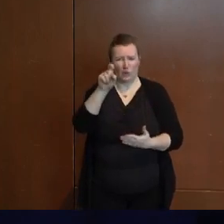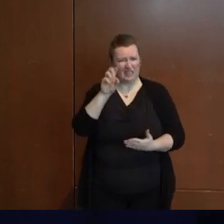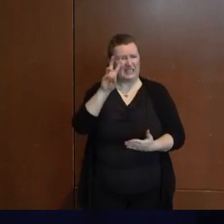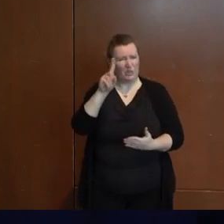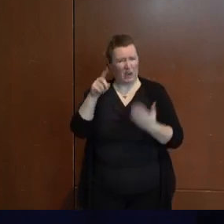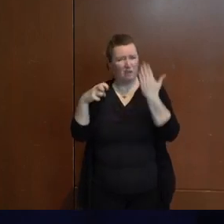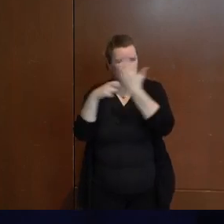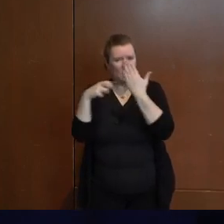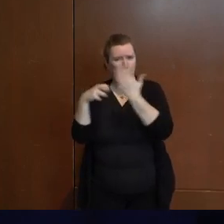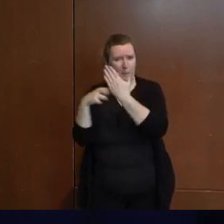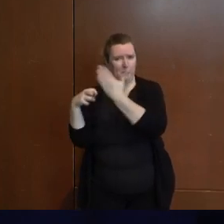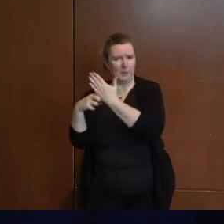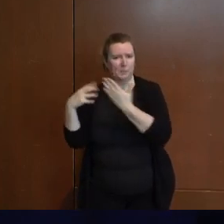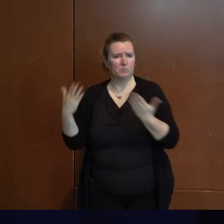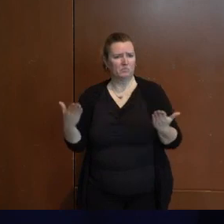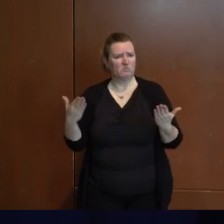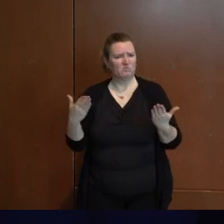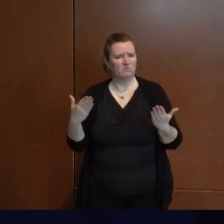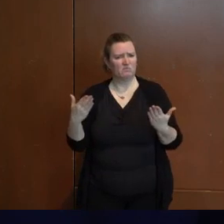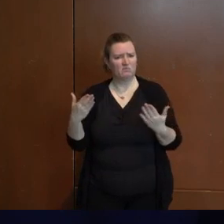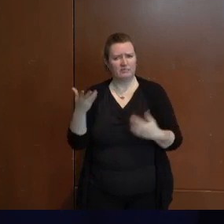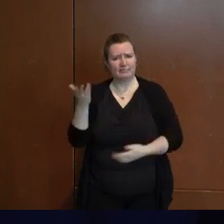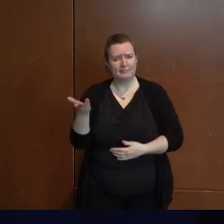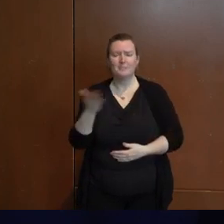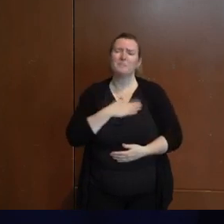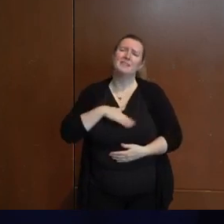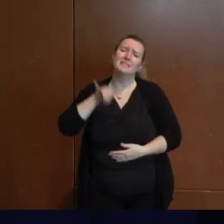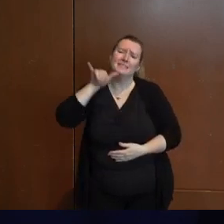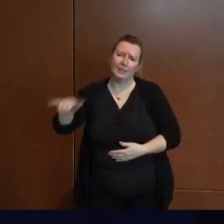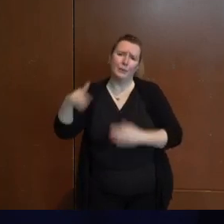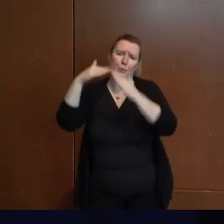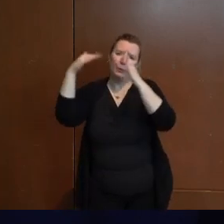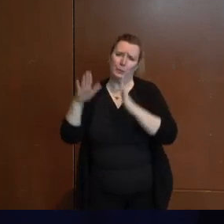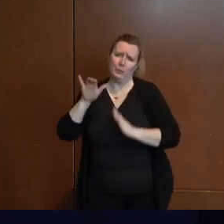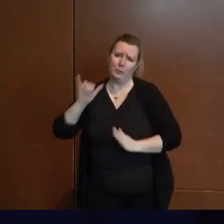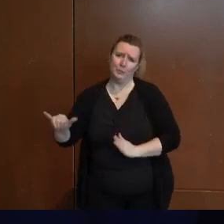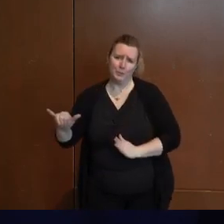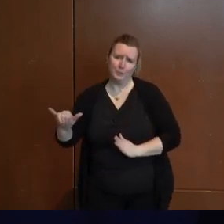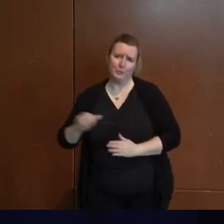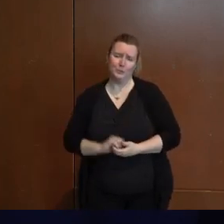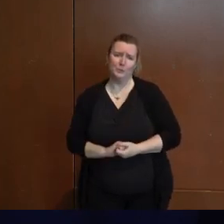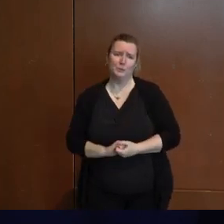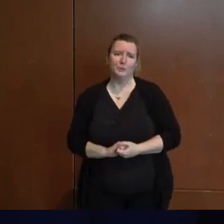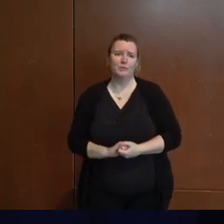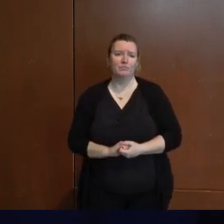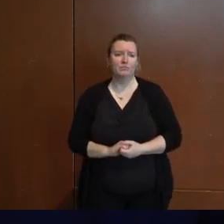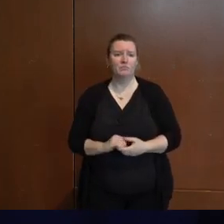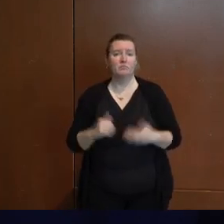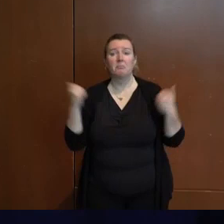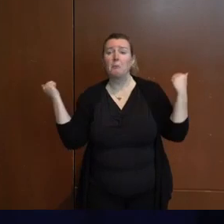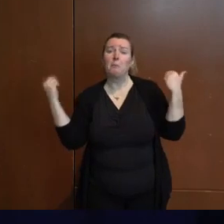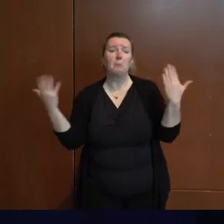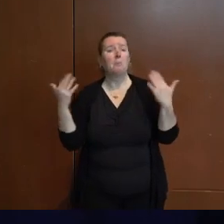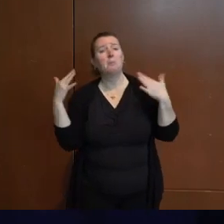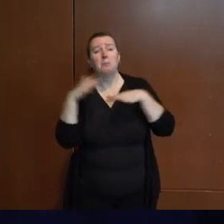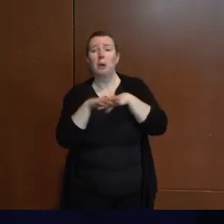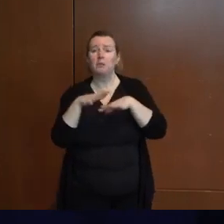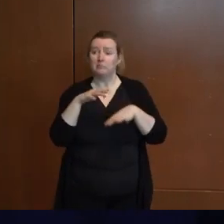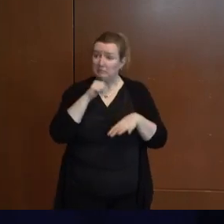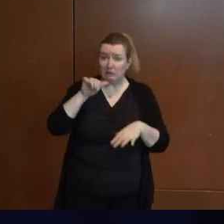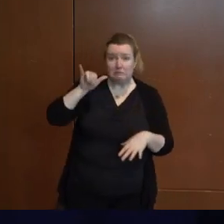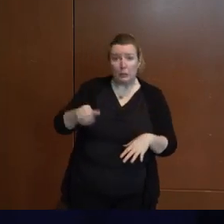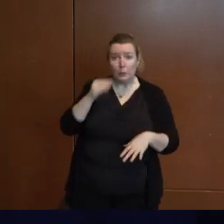stay home before this hits home. One gathering is one too many, so I just ask everybody. We've been